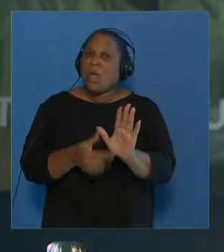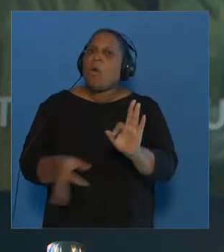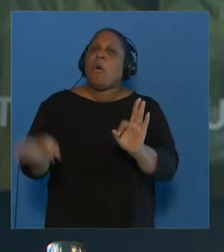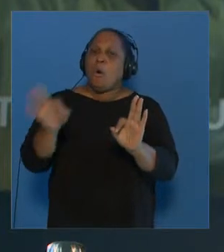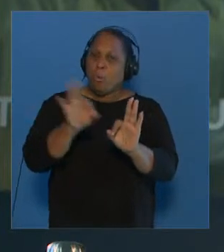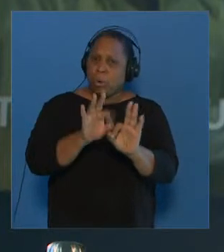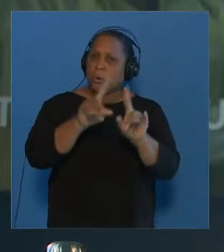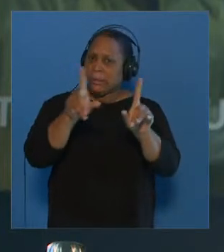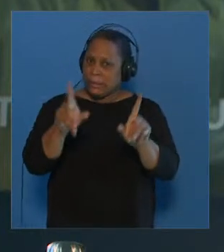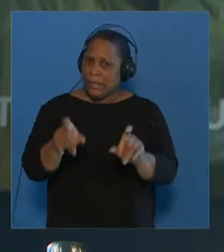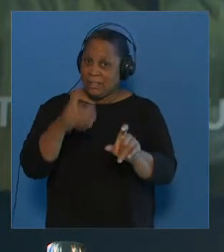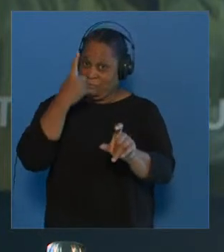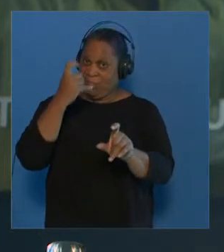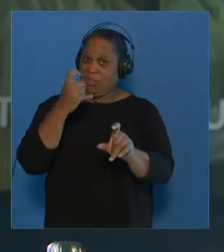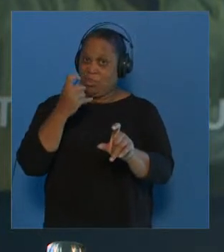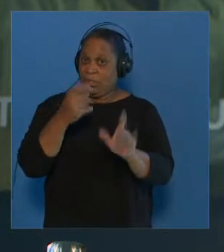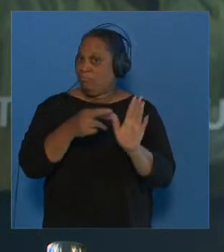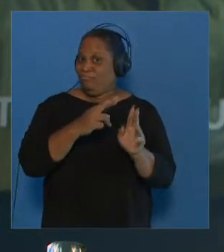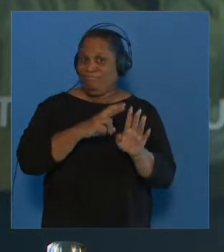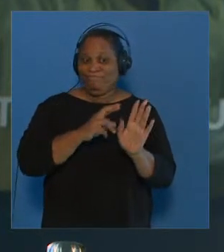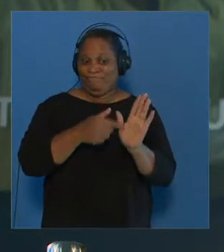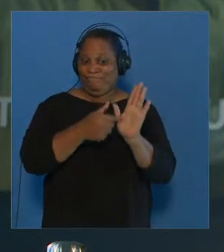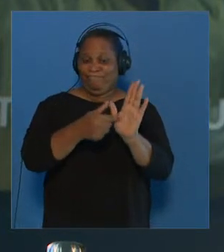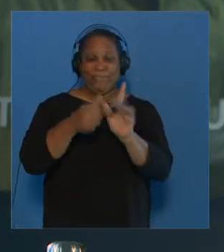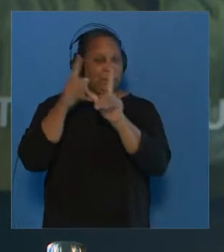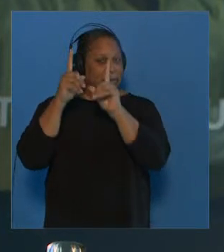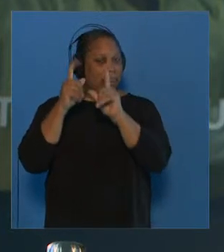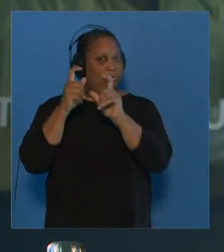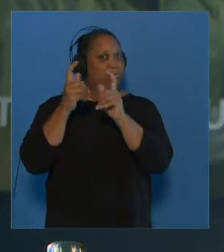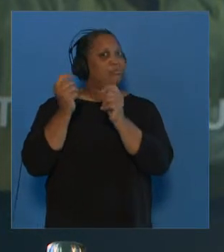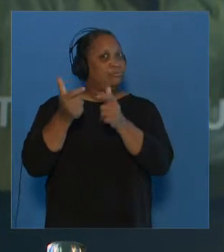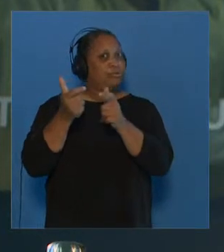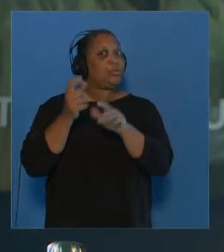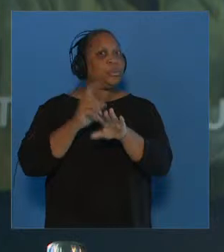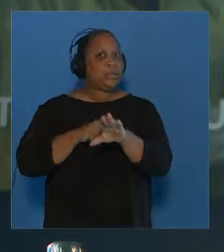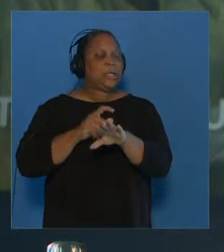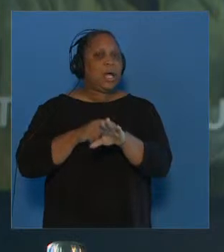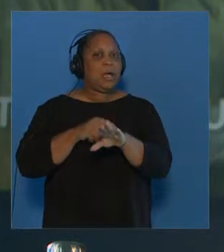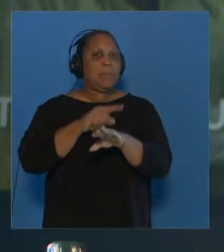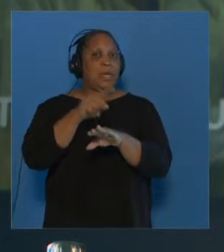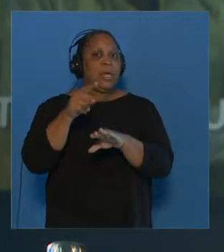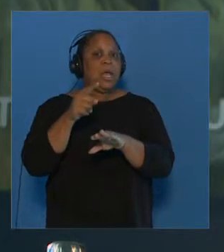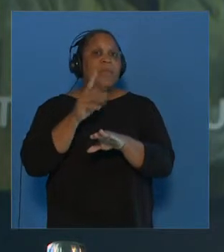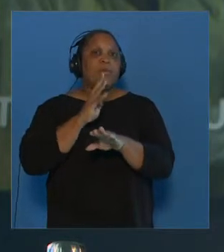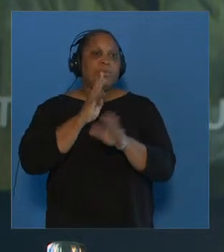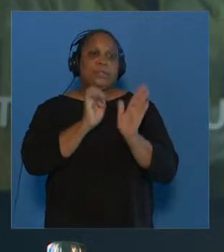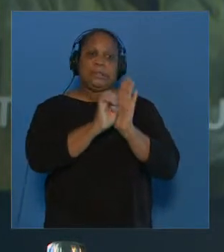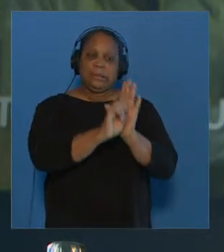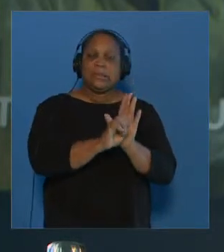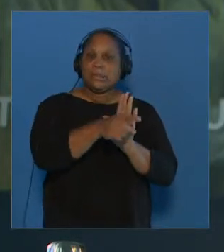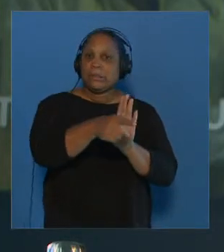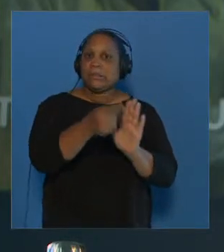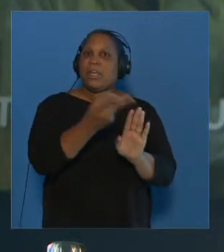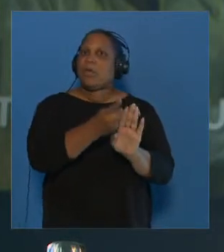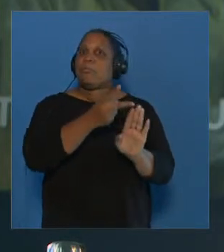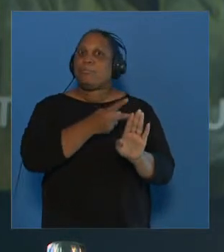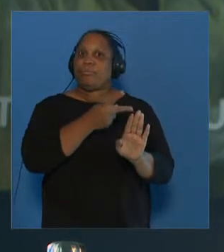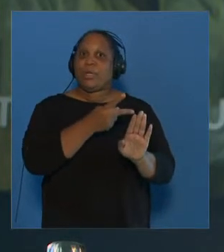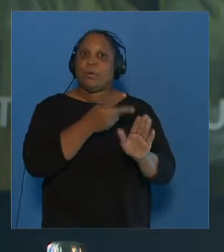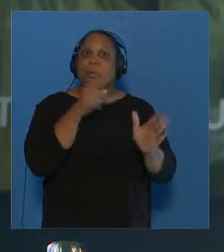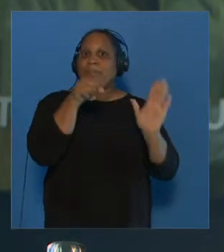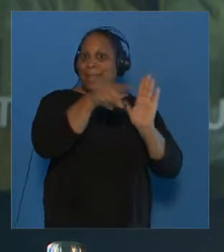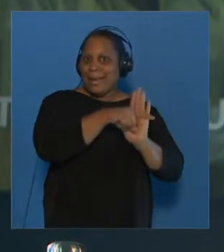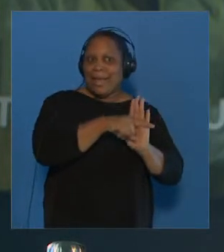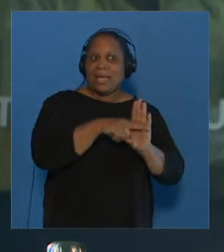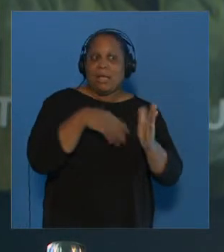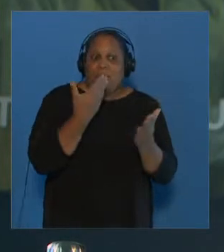of testing, because a test just represents a snapshot in time. And as the person that you've just spoken about had a pre-test where they were negative and then